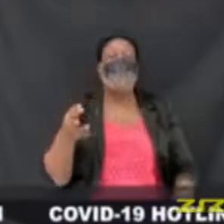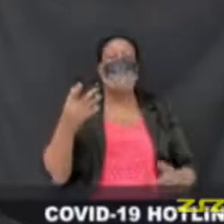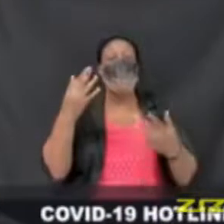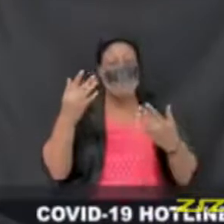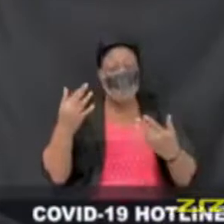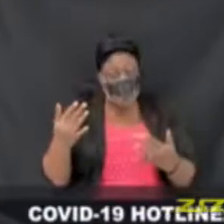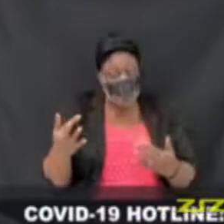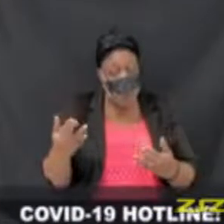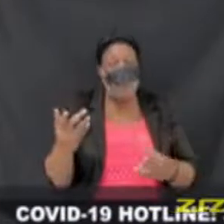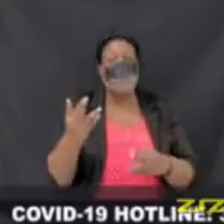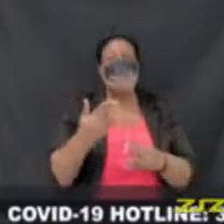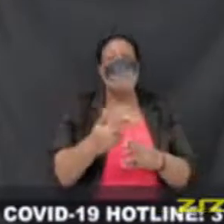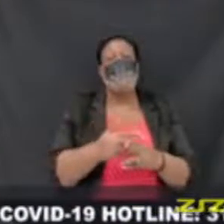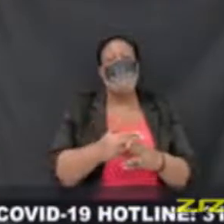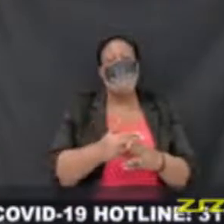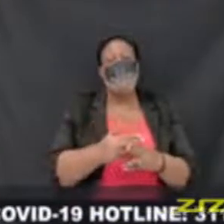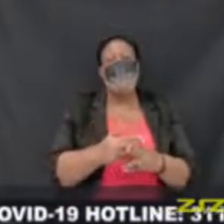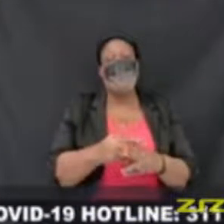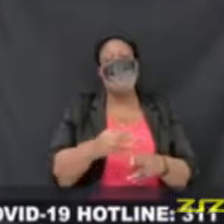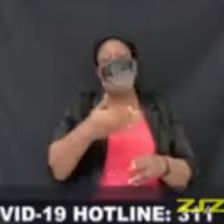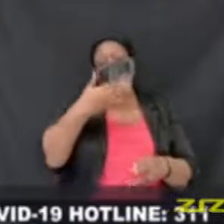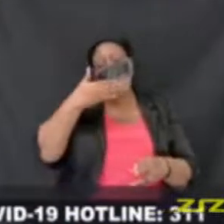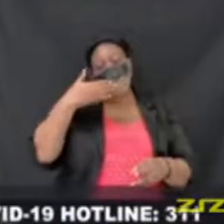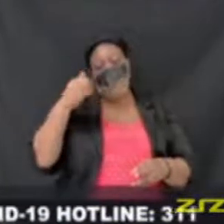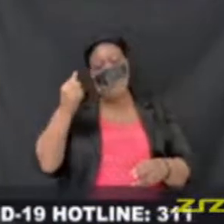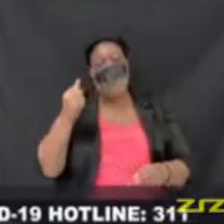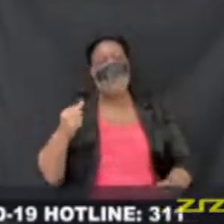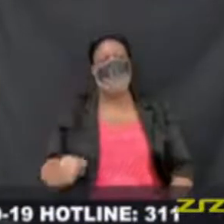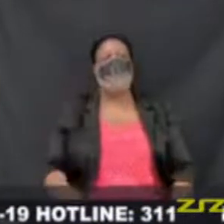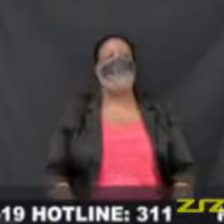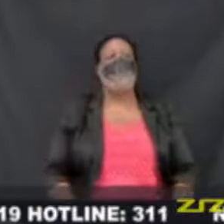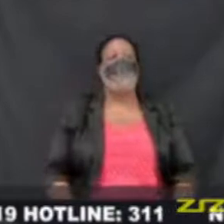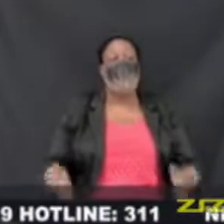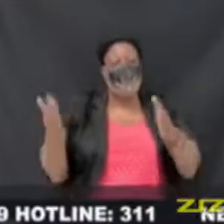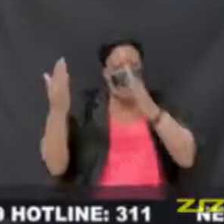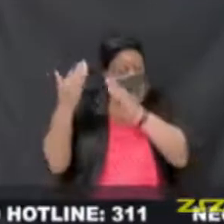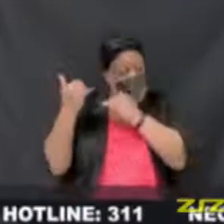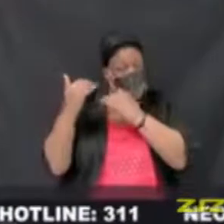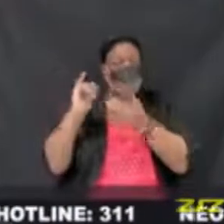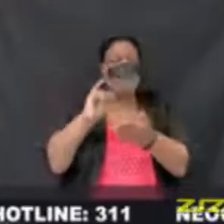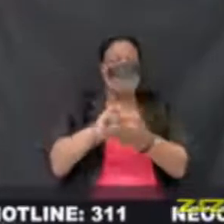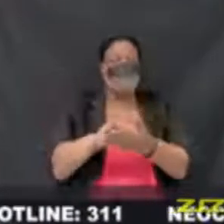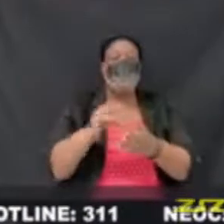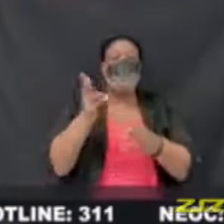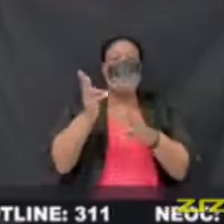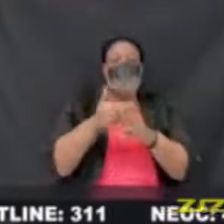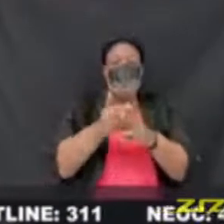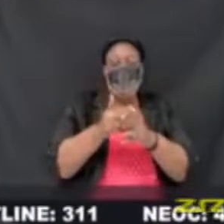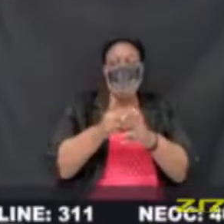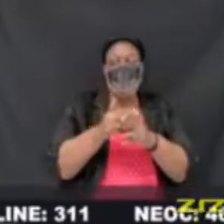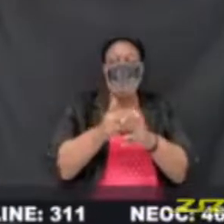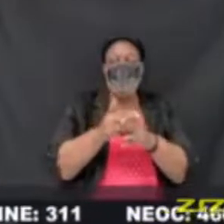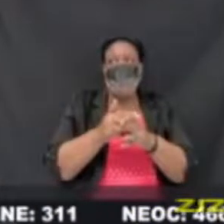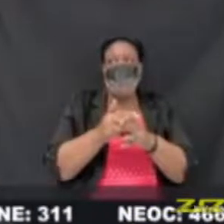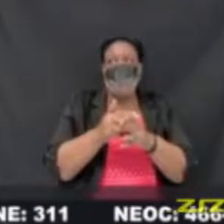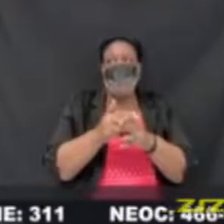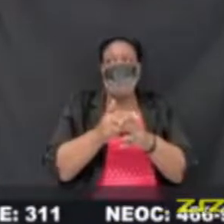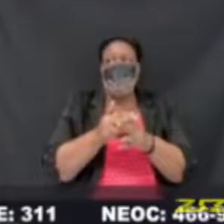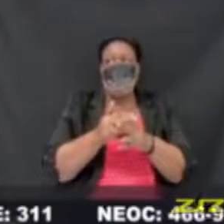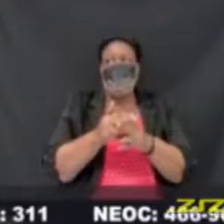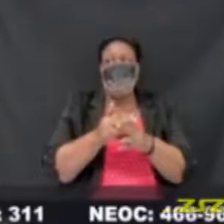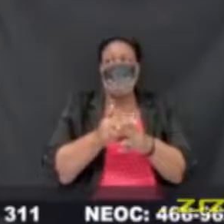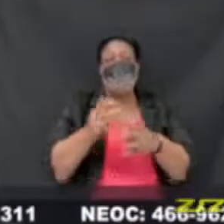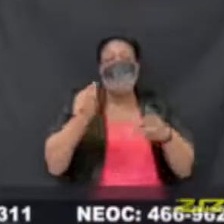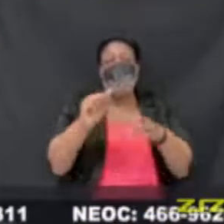doing our best to bring balance to the whole situation, and we are hopeful that as we get accustomed in the new norm